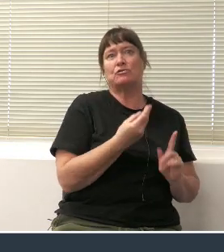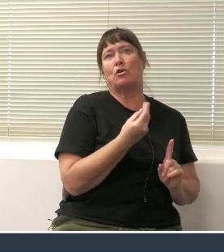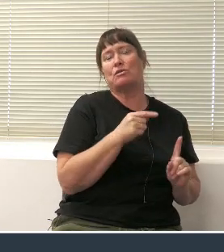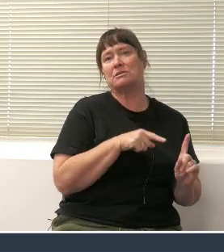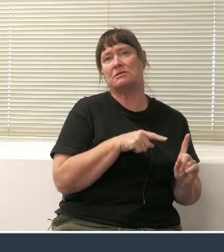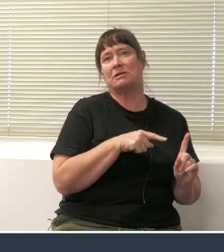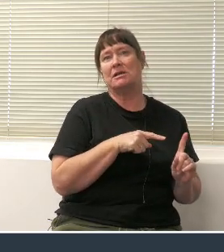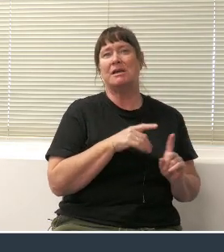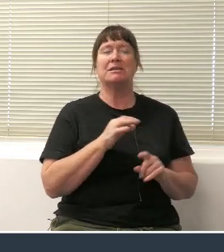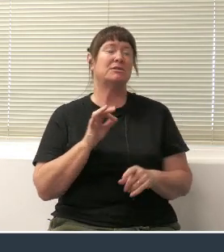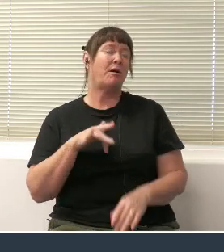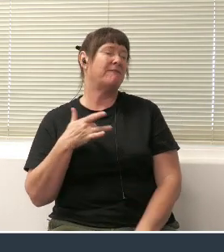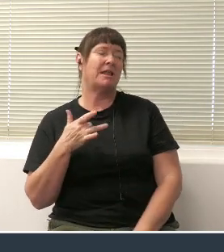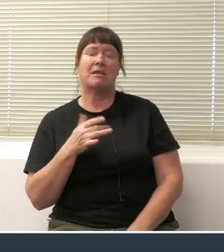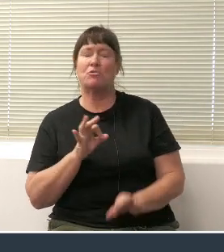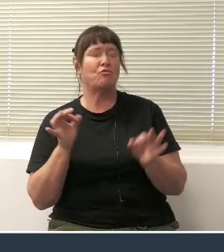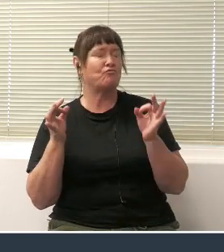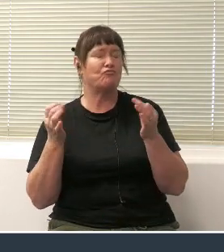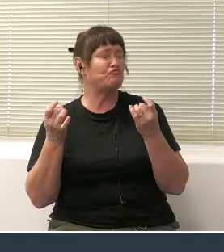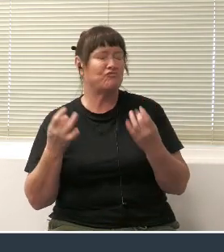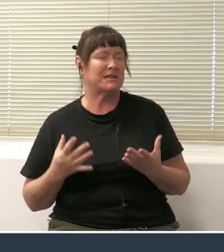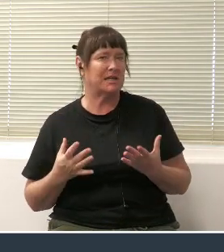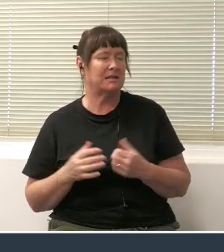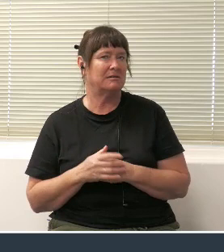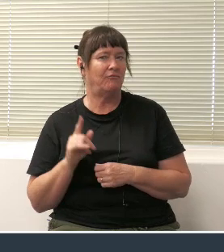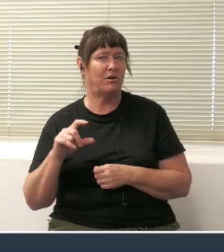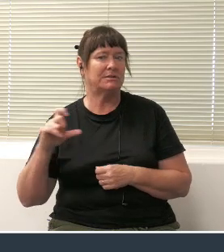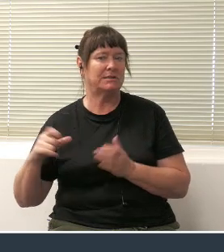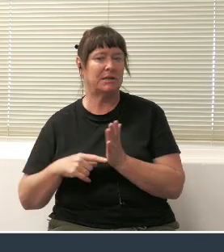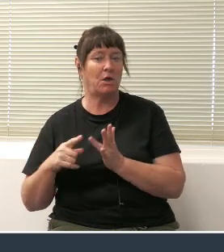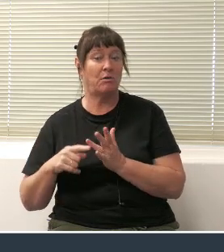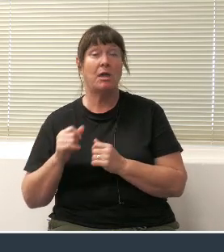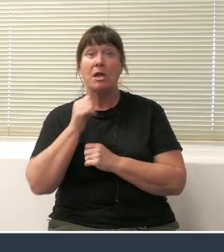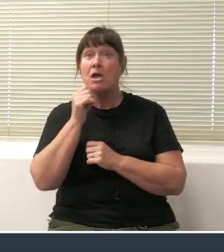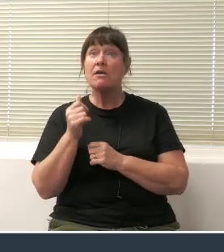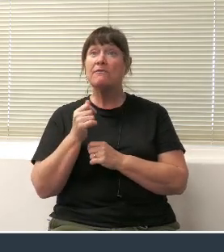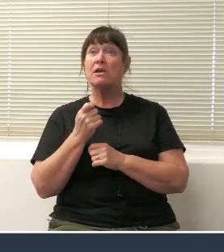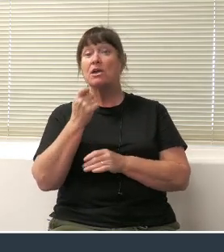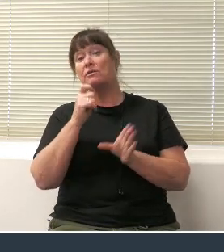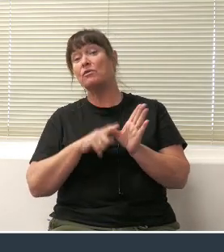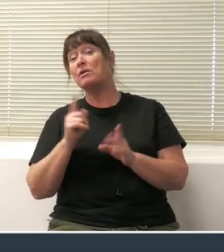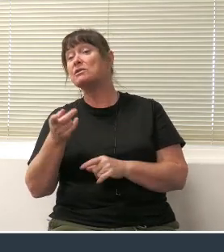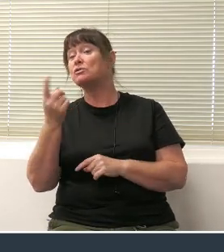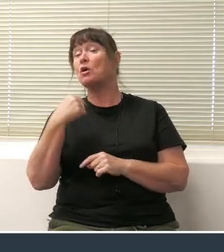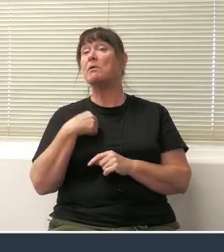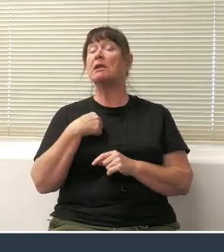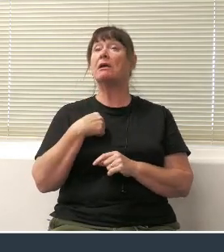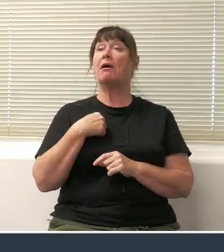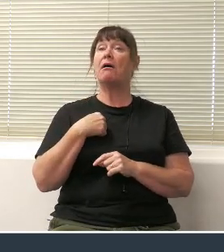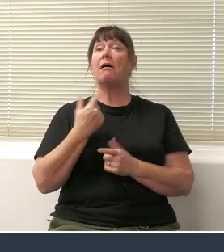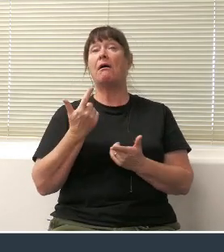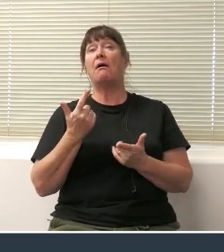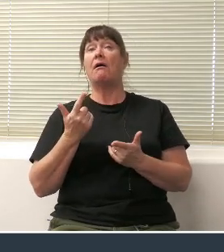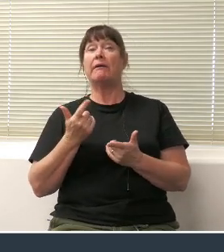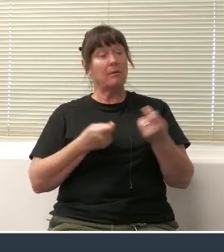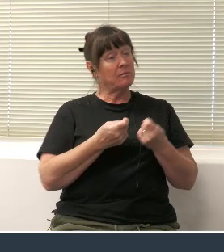So I'm certainly not ready to head along those lines. If you came back to me in a couple of years' time and said, look, we've